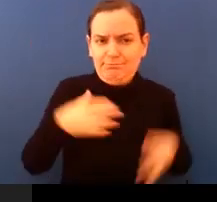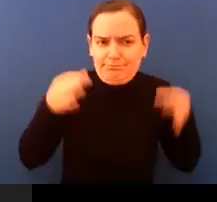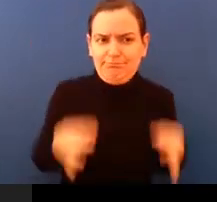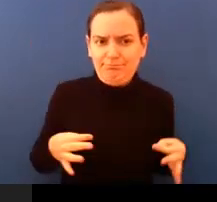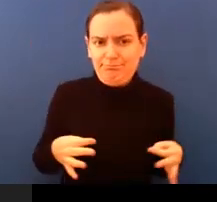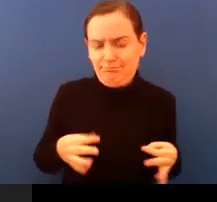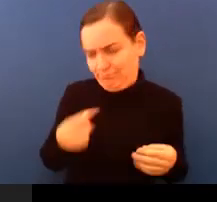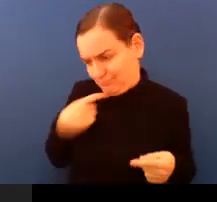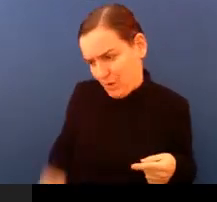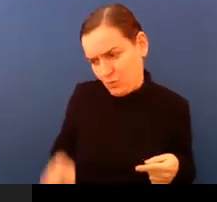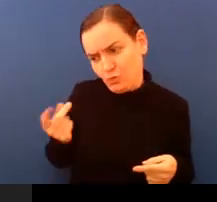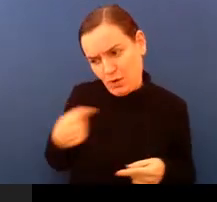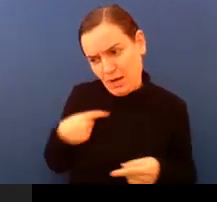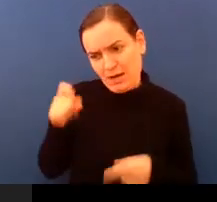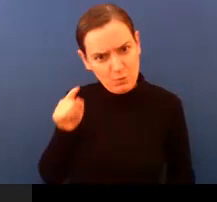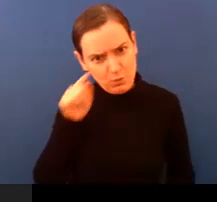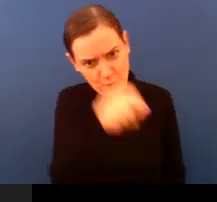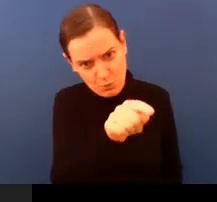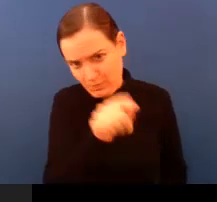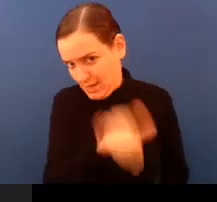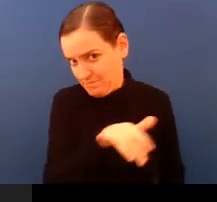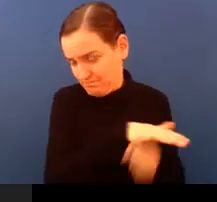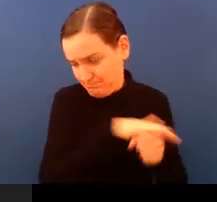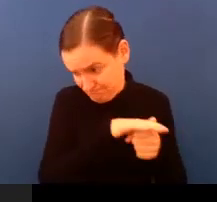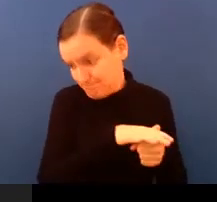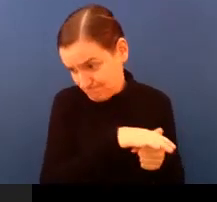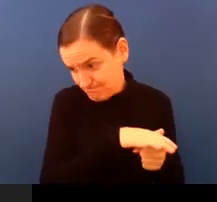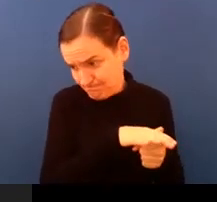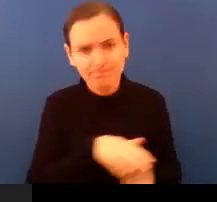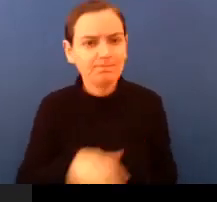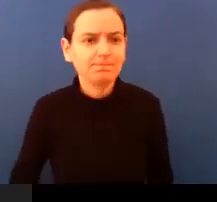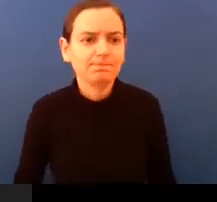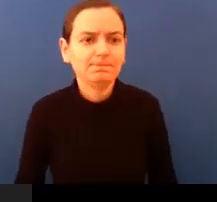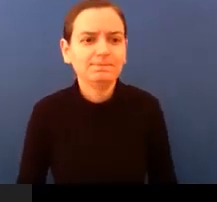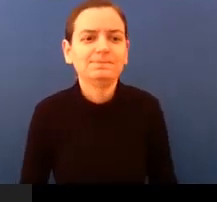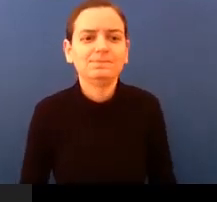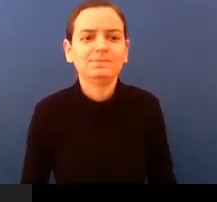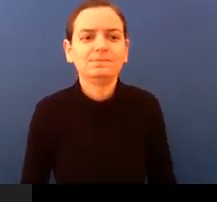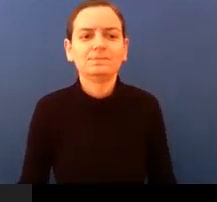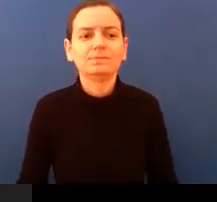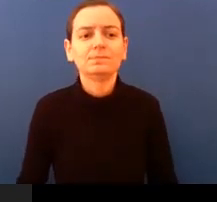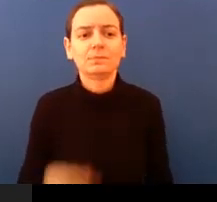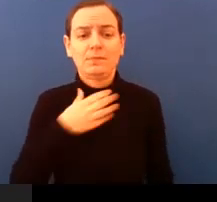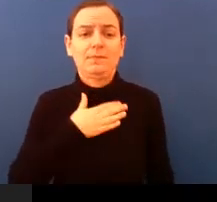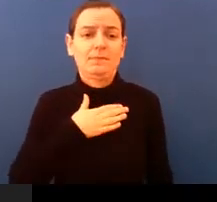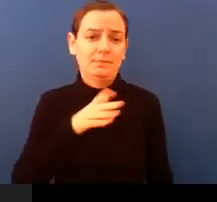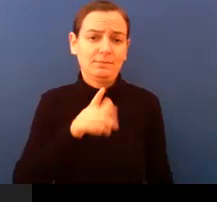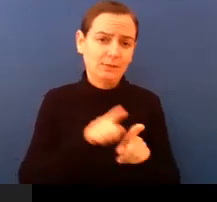bills, meds, groomers, and boarding fees as needed.